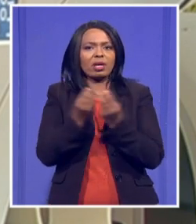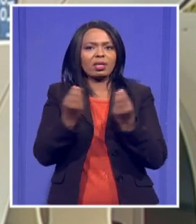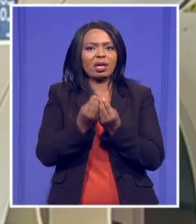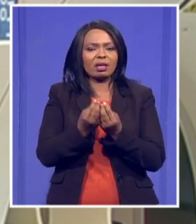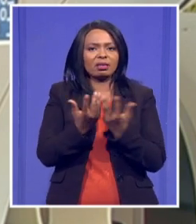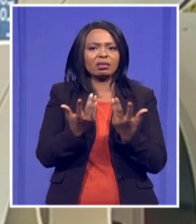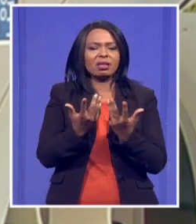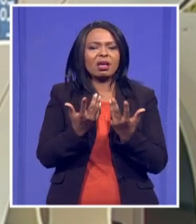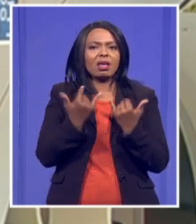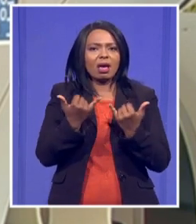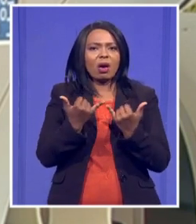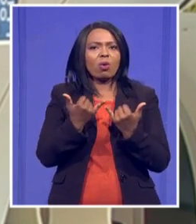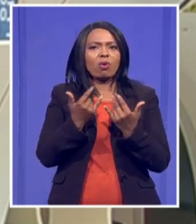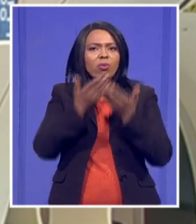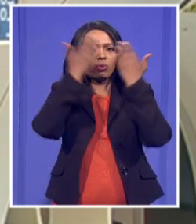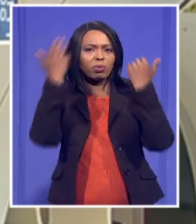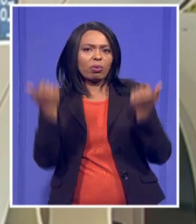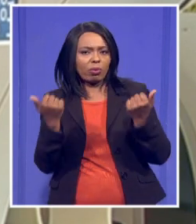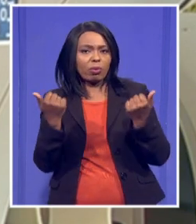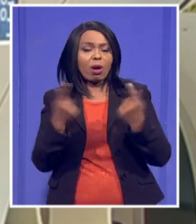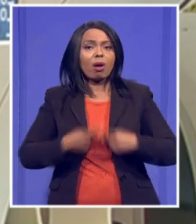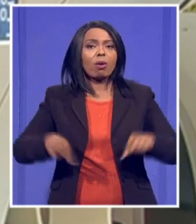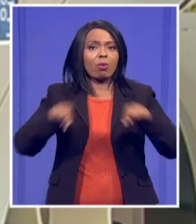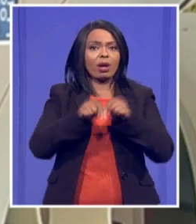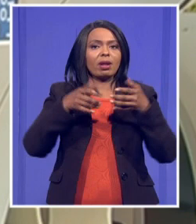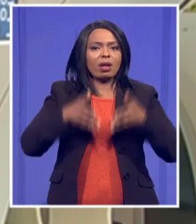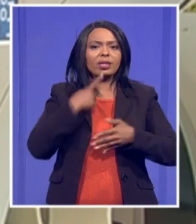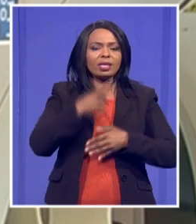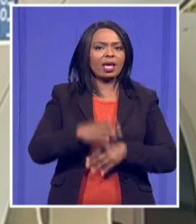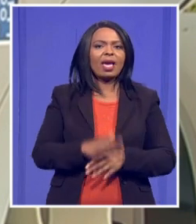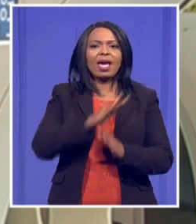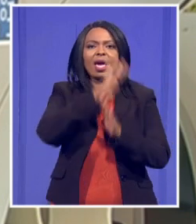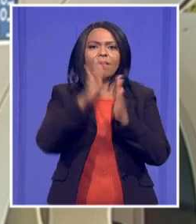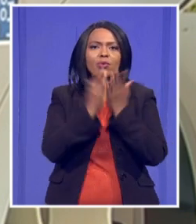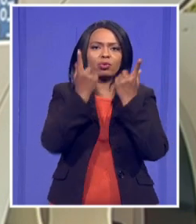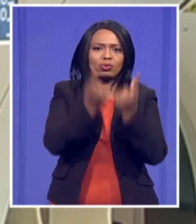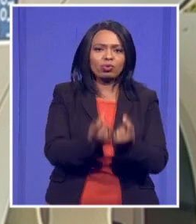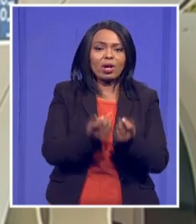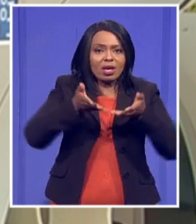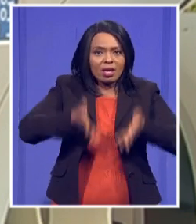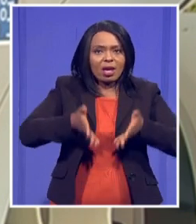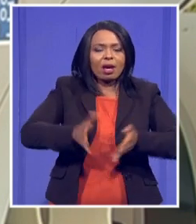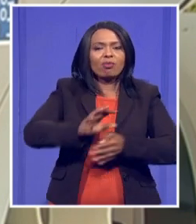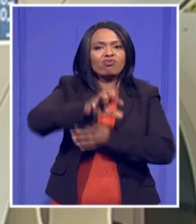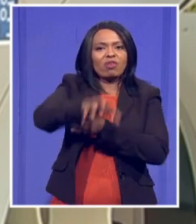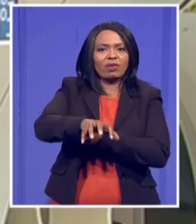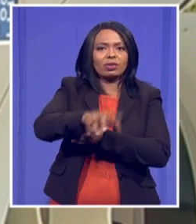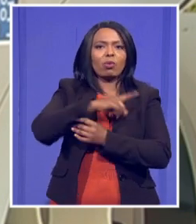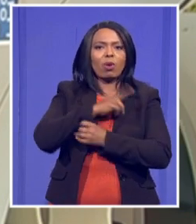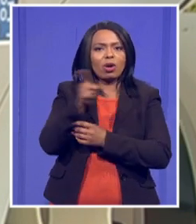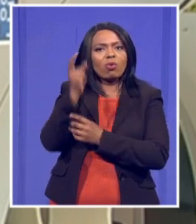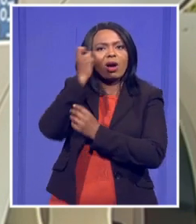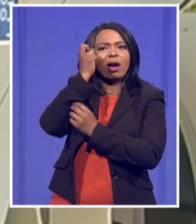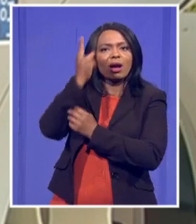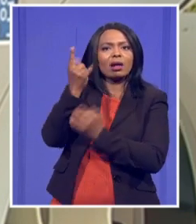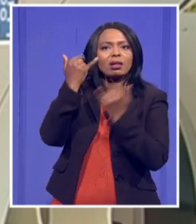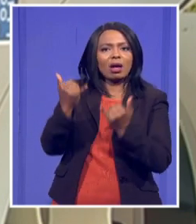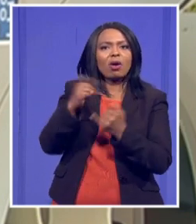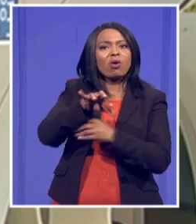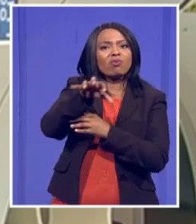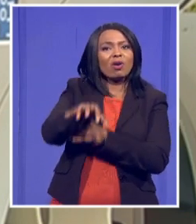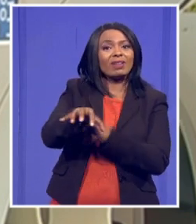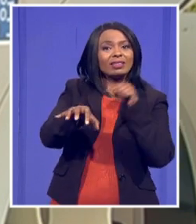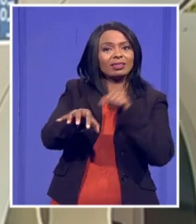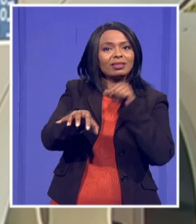country. Now, for us here, we are saying everything that we do in the province, since you understand that the province